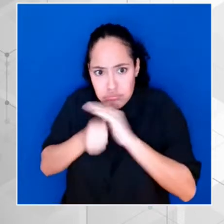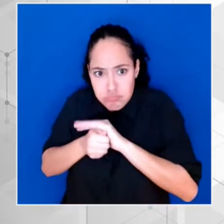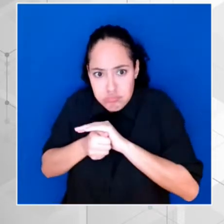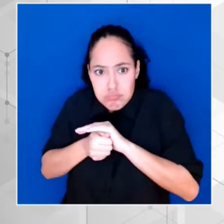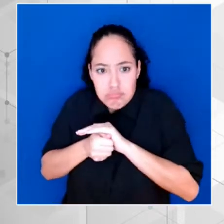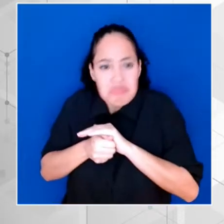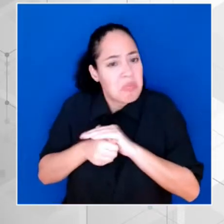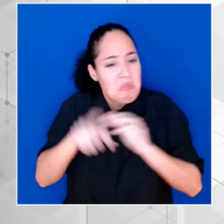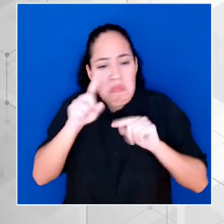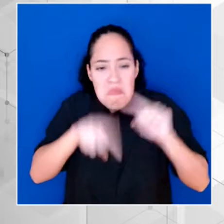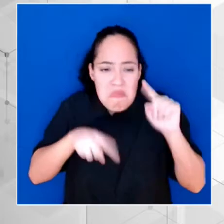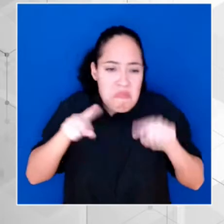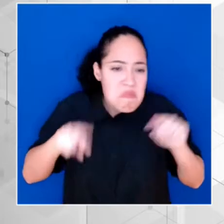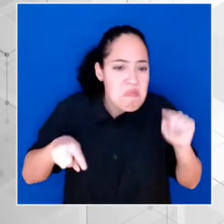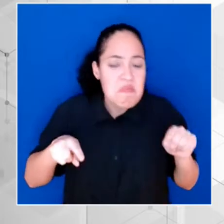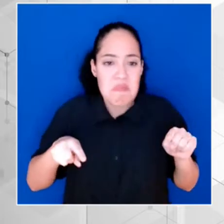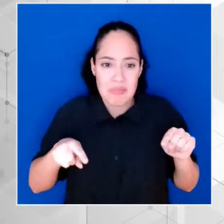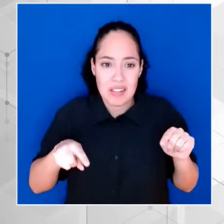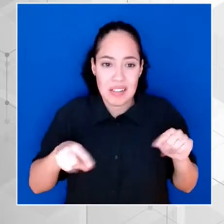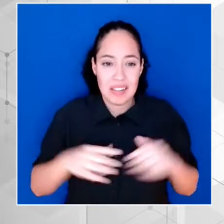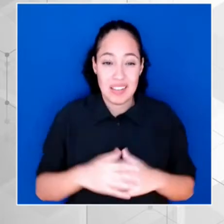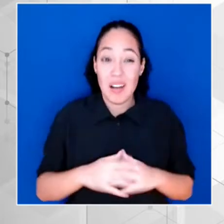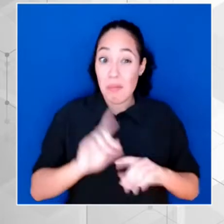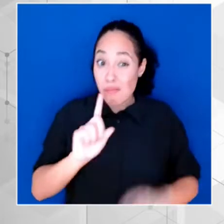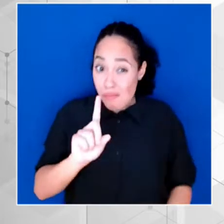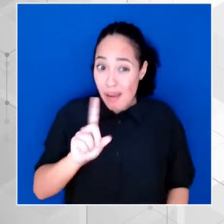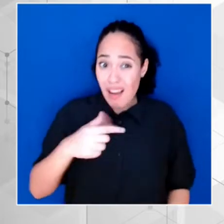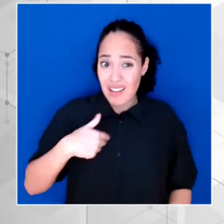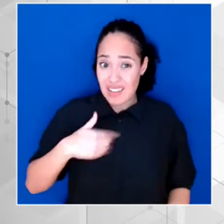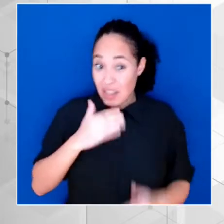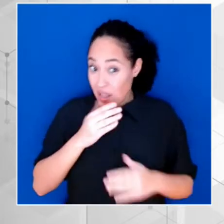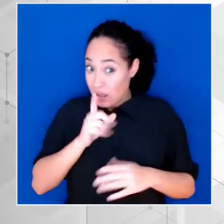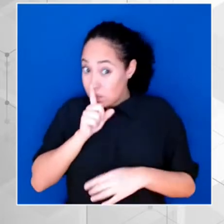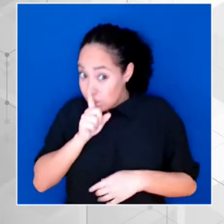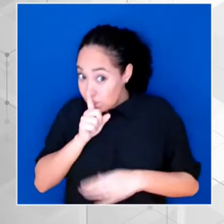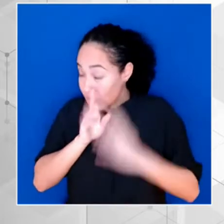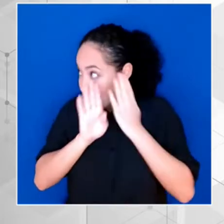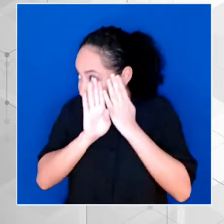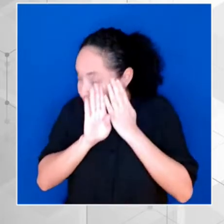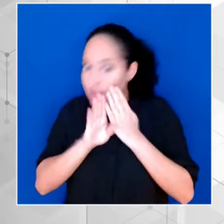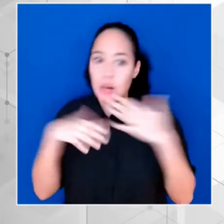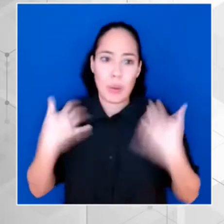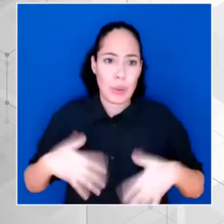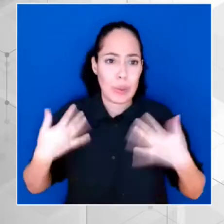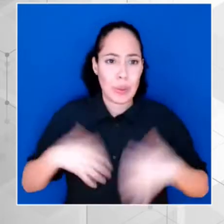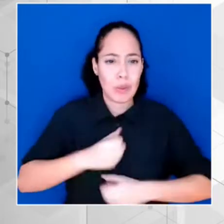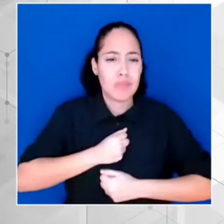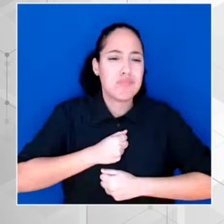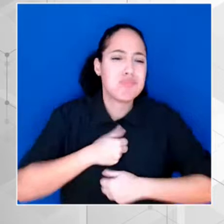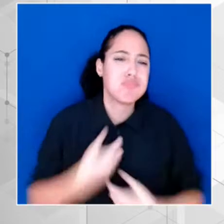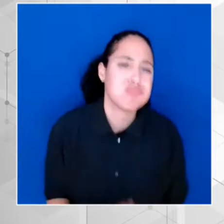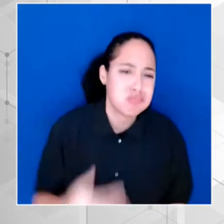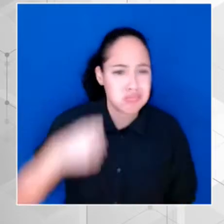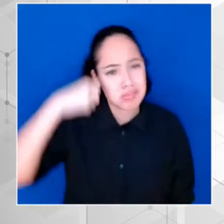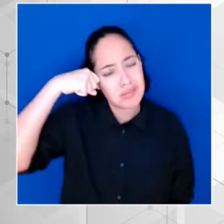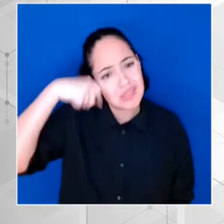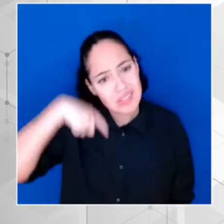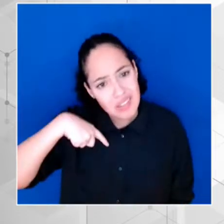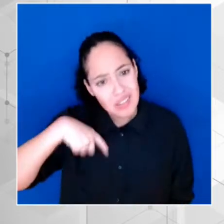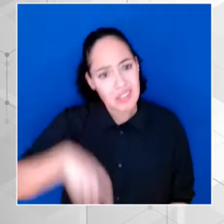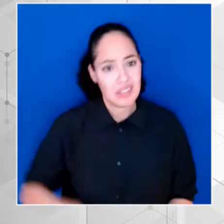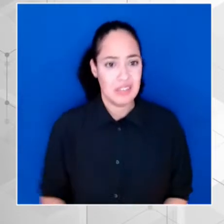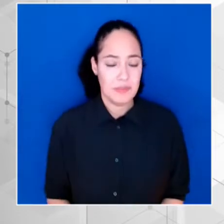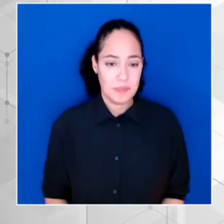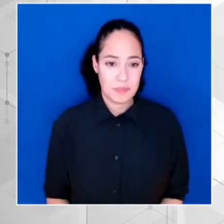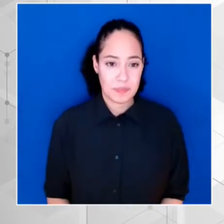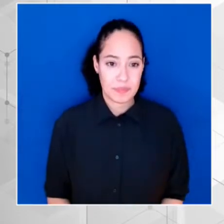suffer exhaustion from the energy that it takes to mask. We have perhaps a better sense of what it means to have a disability in the physical sense or the